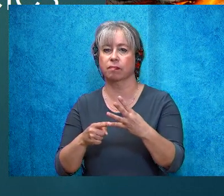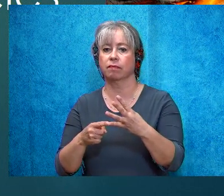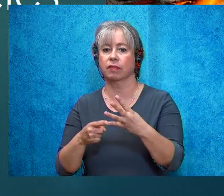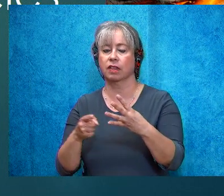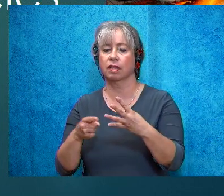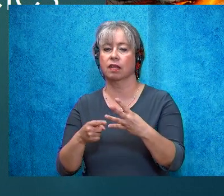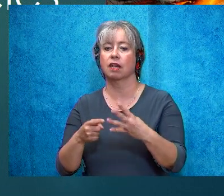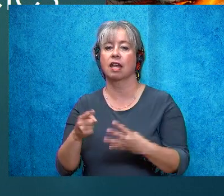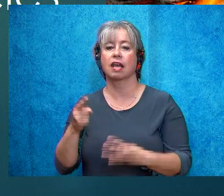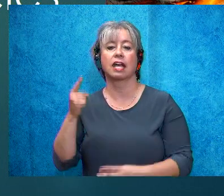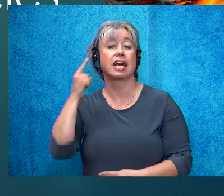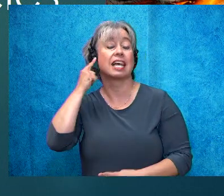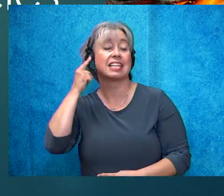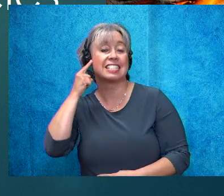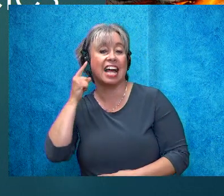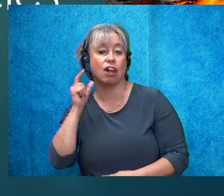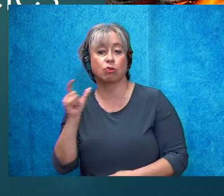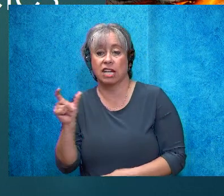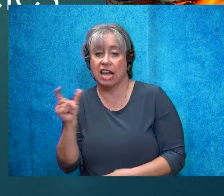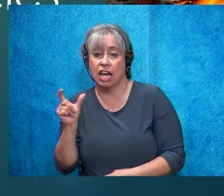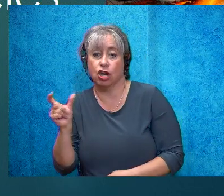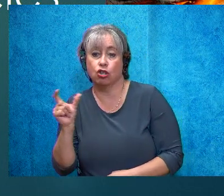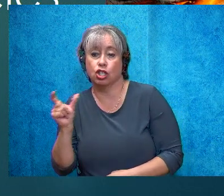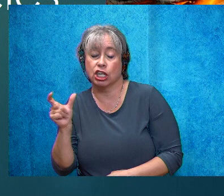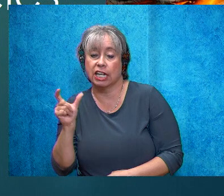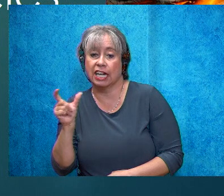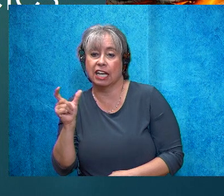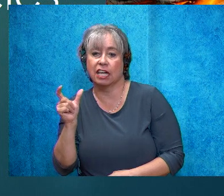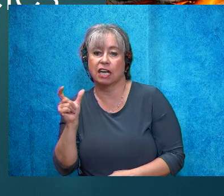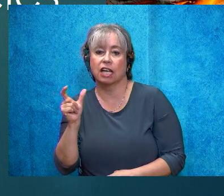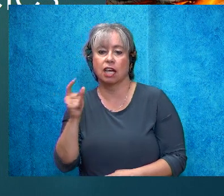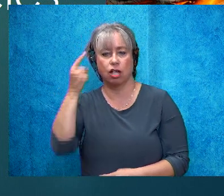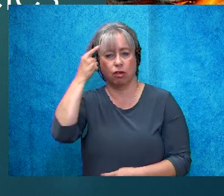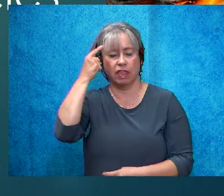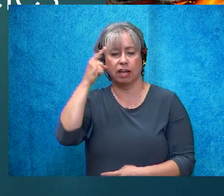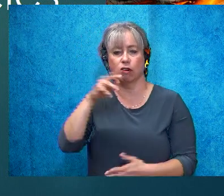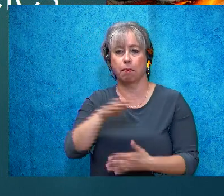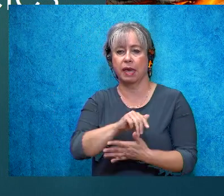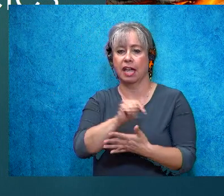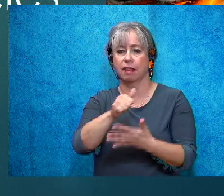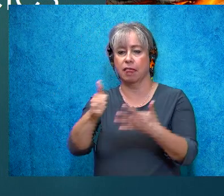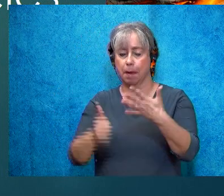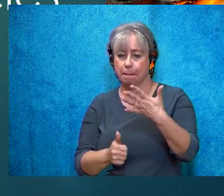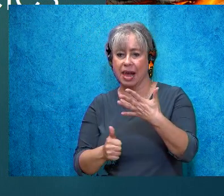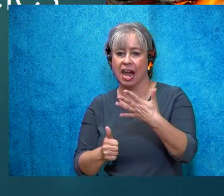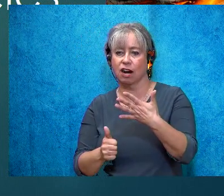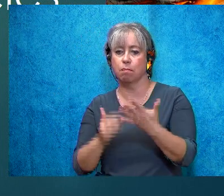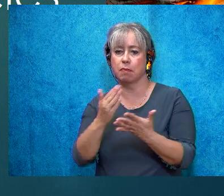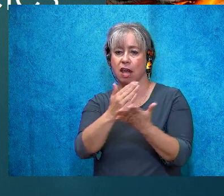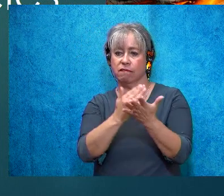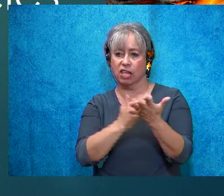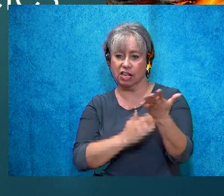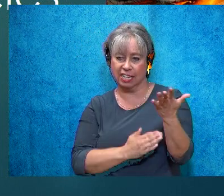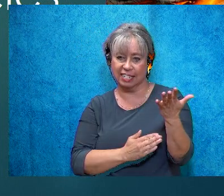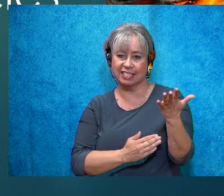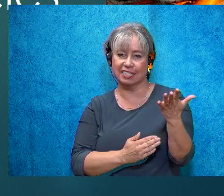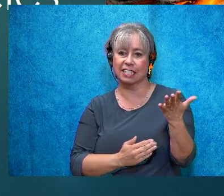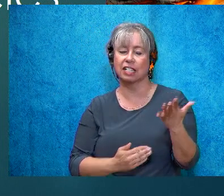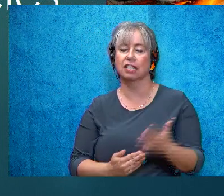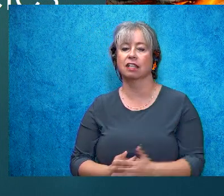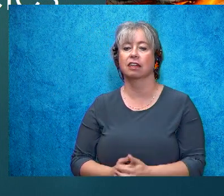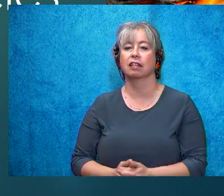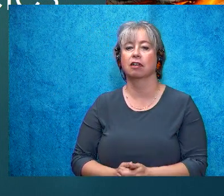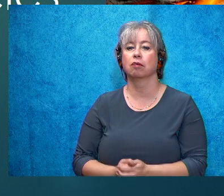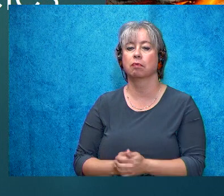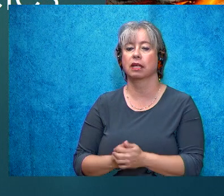I'm a teacher, sound energy would be on my bottom of my list, but there are other more beautiful sounds than a bunch of teenagers doing